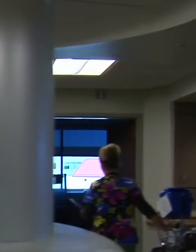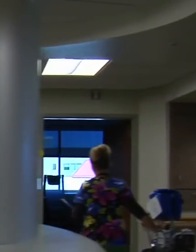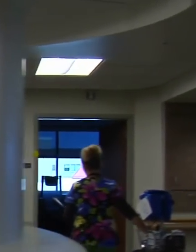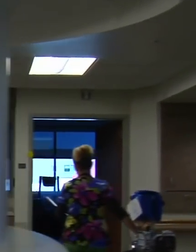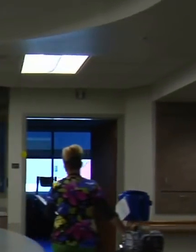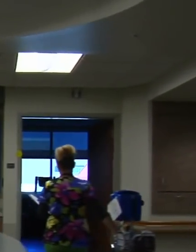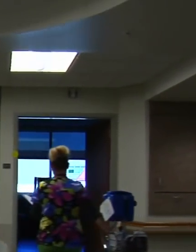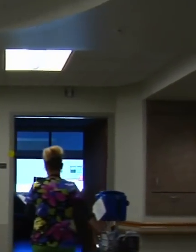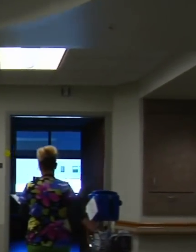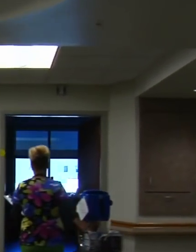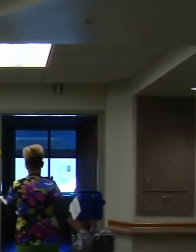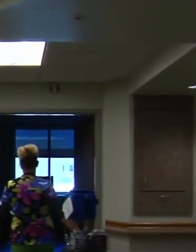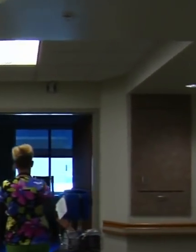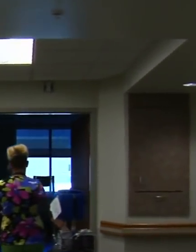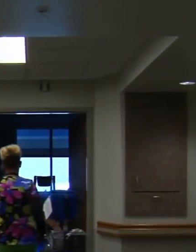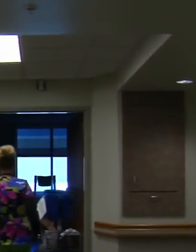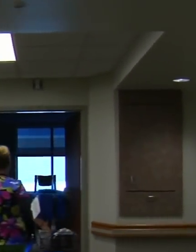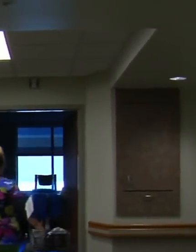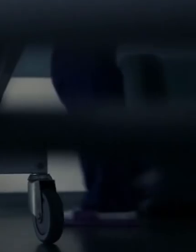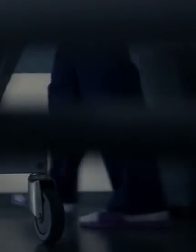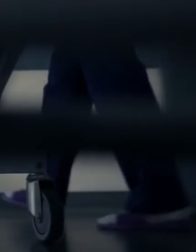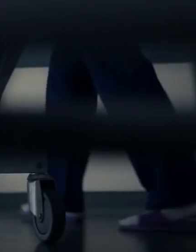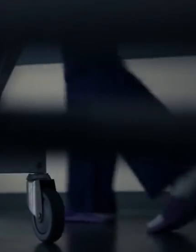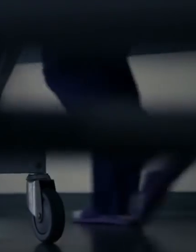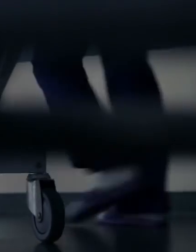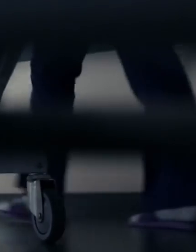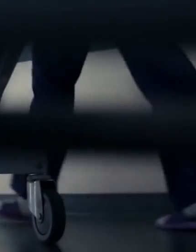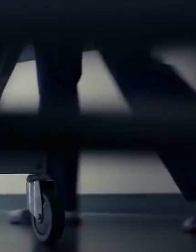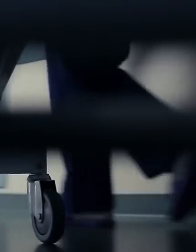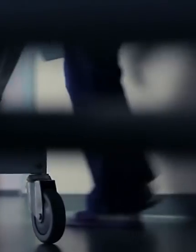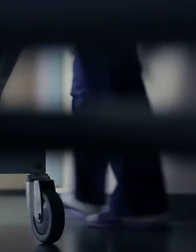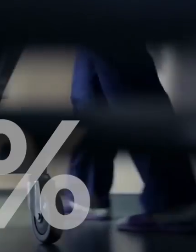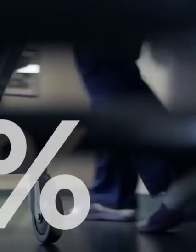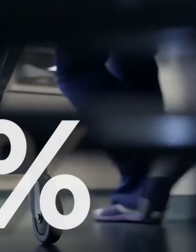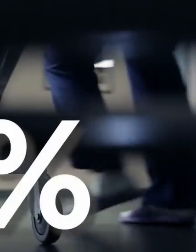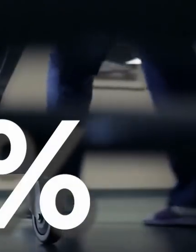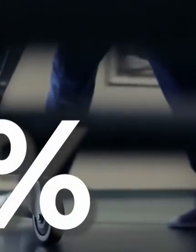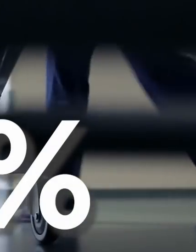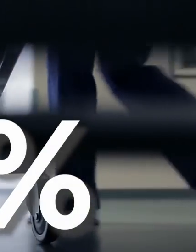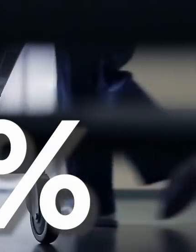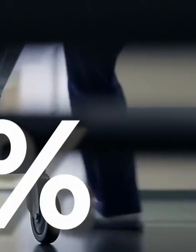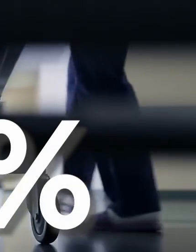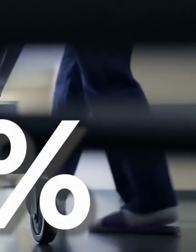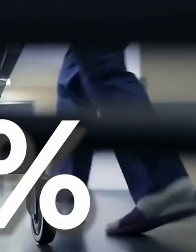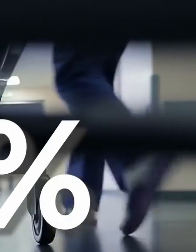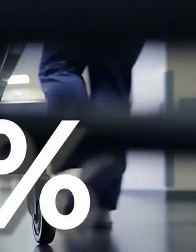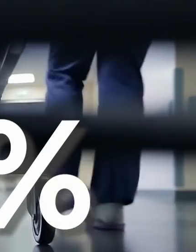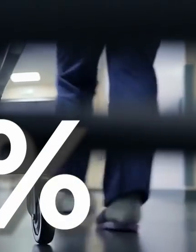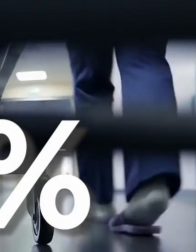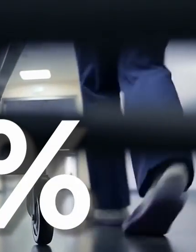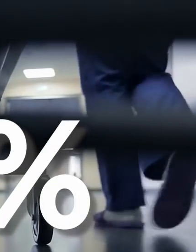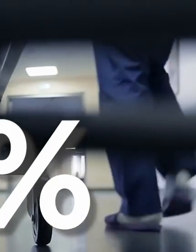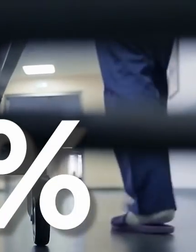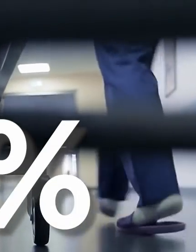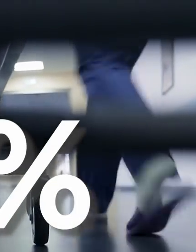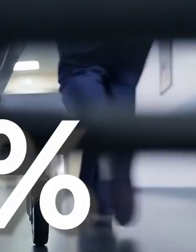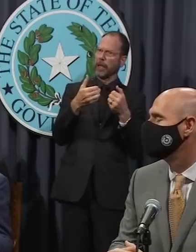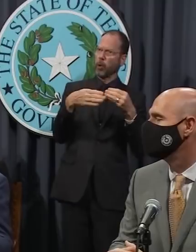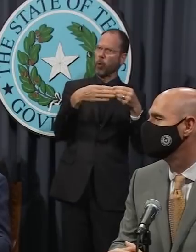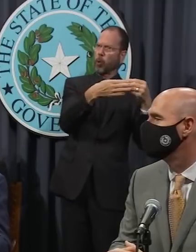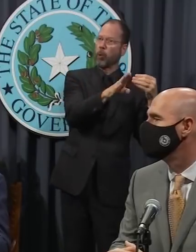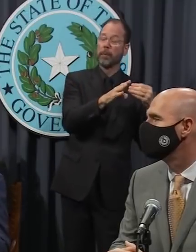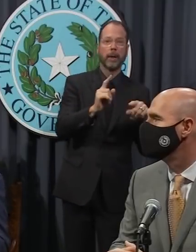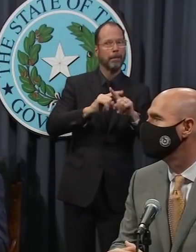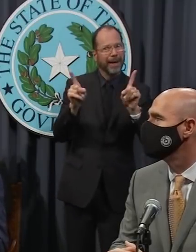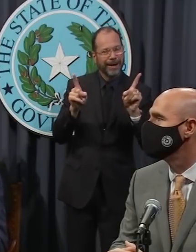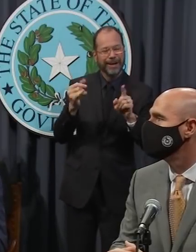number of hospitalizations due to COVID-19 must remain below 15% for these new orders to go into effect.